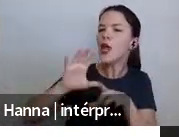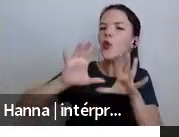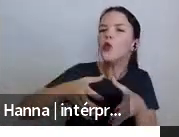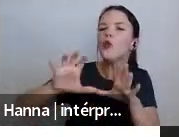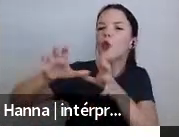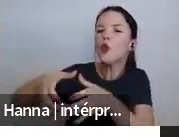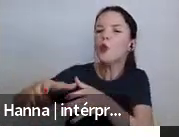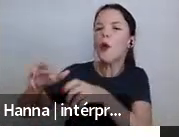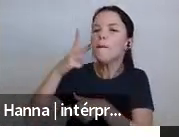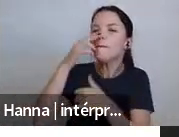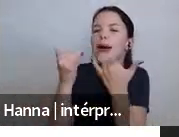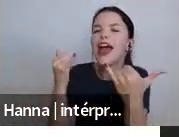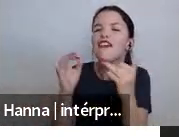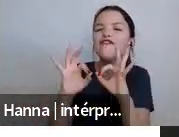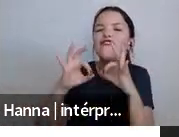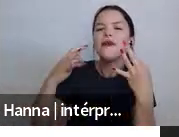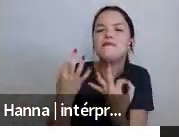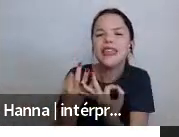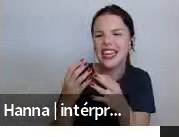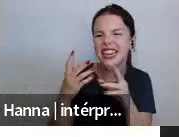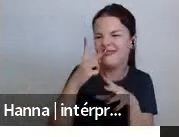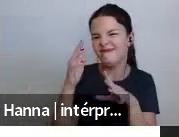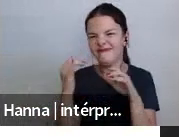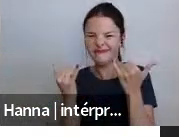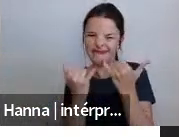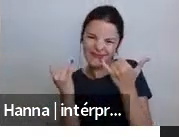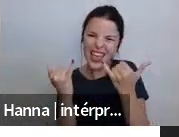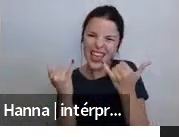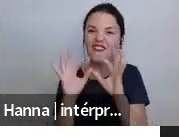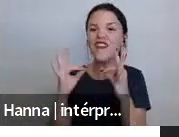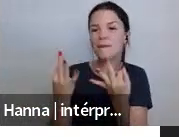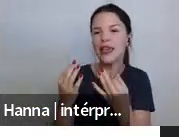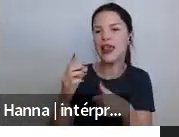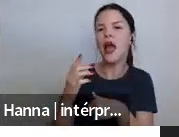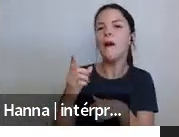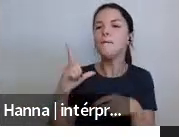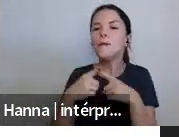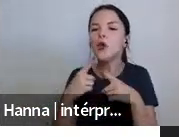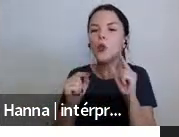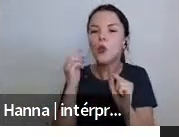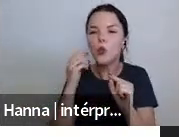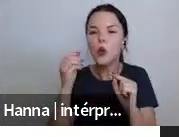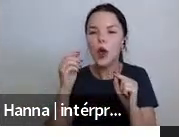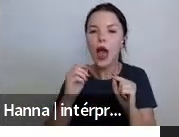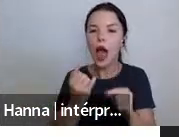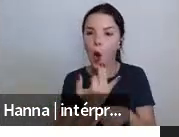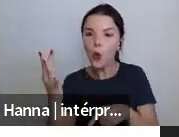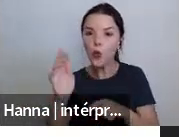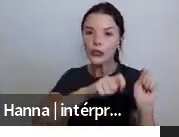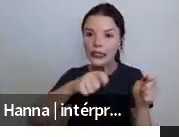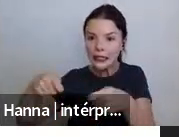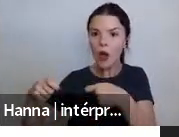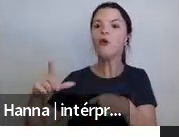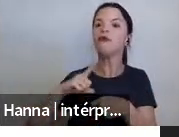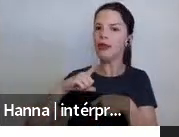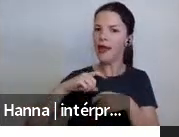we observed that some toponymic signs share the same formal